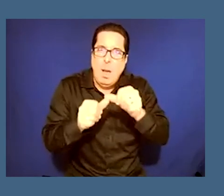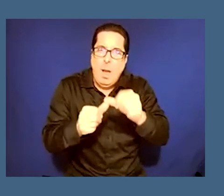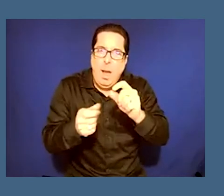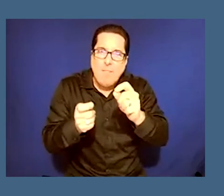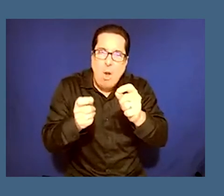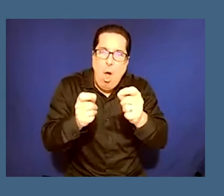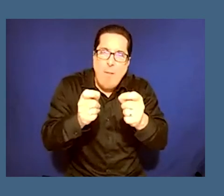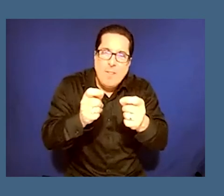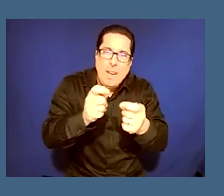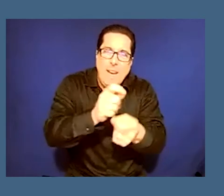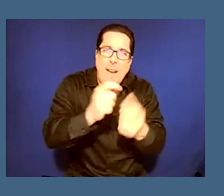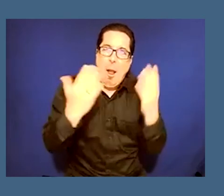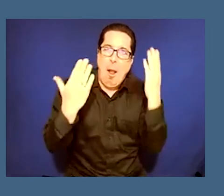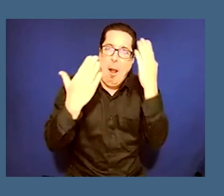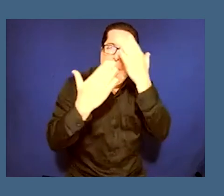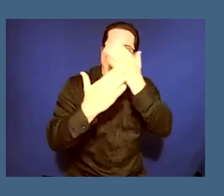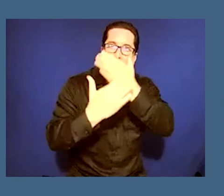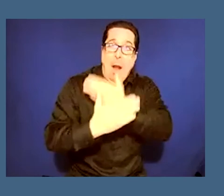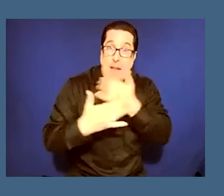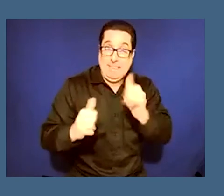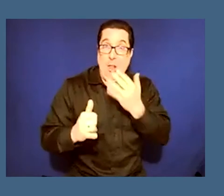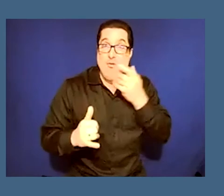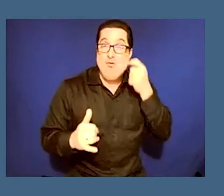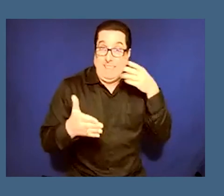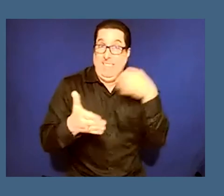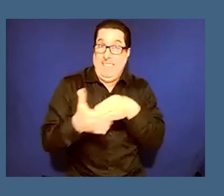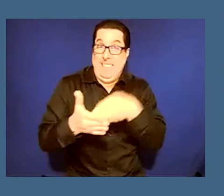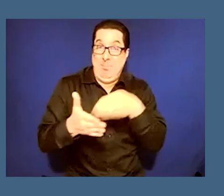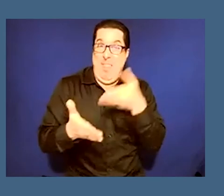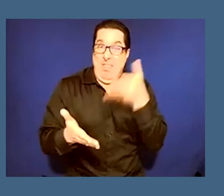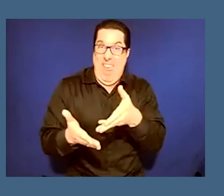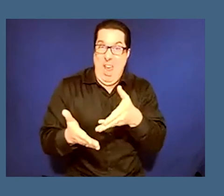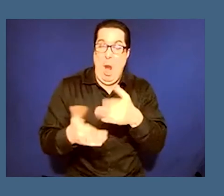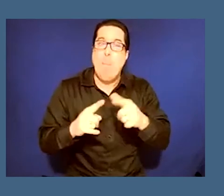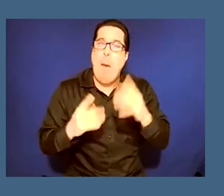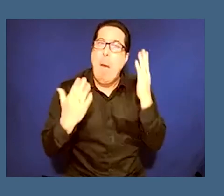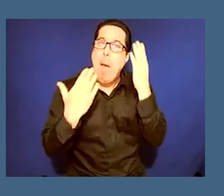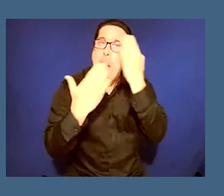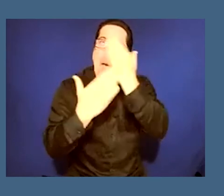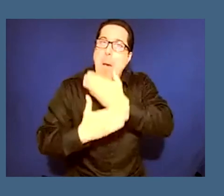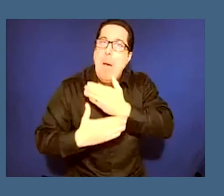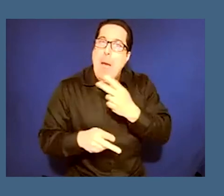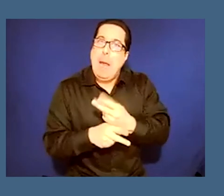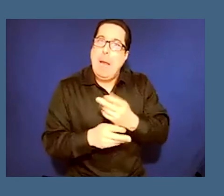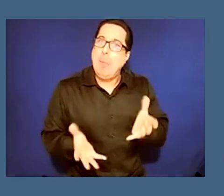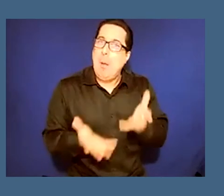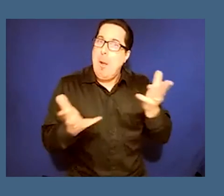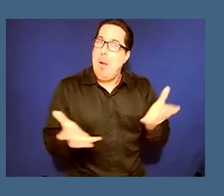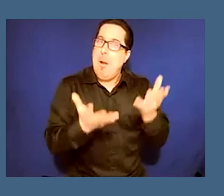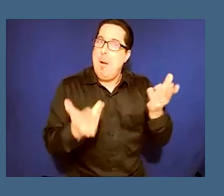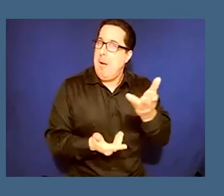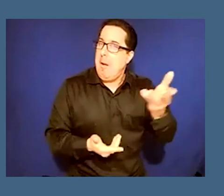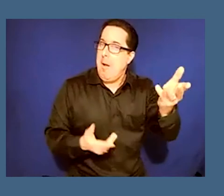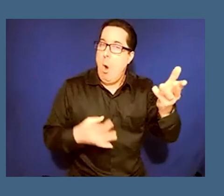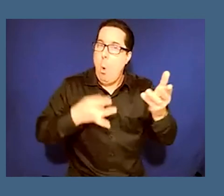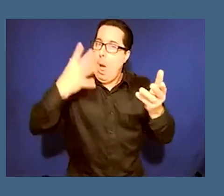so that racism can exist and keep up uh the motive of white